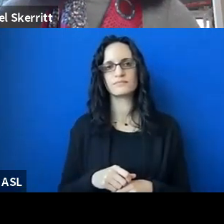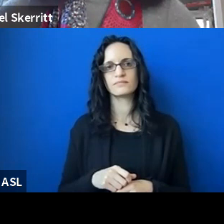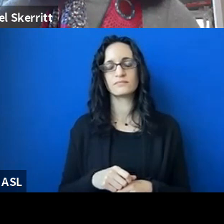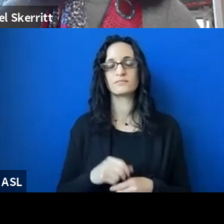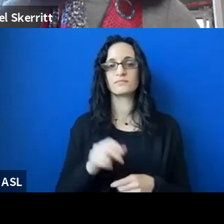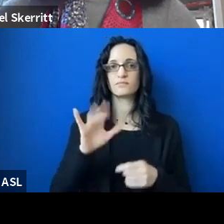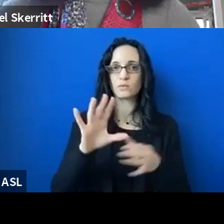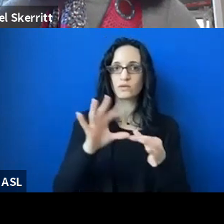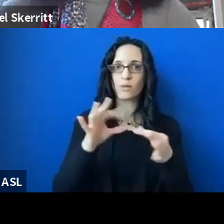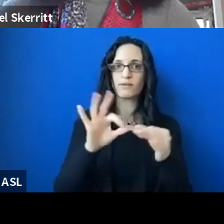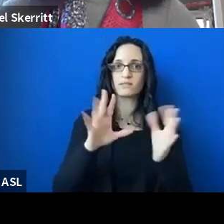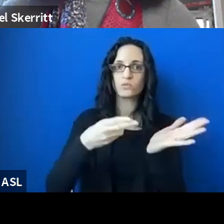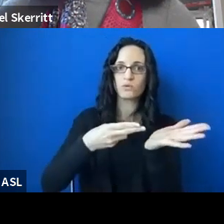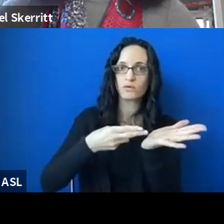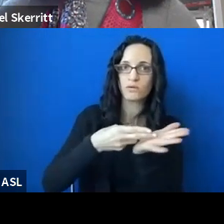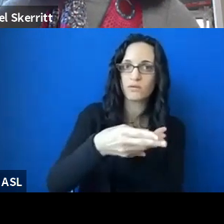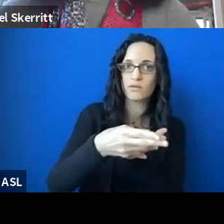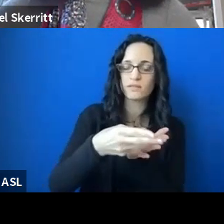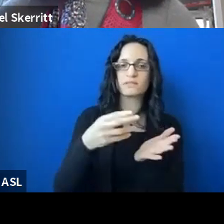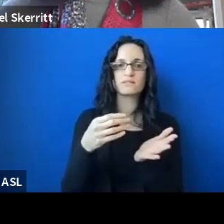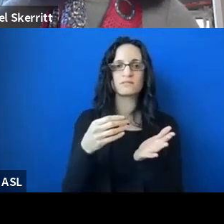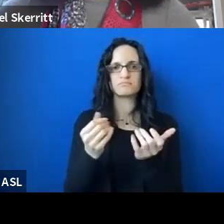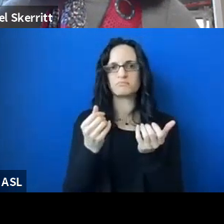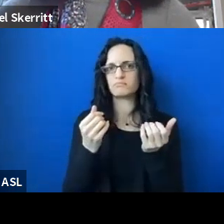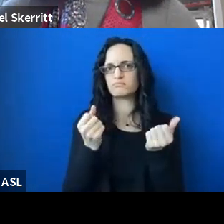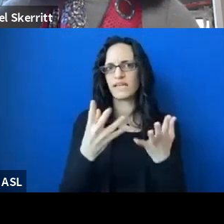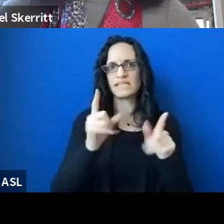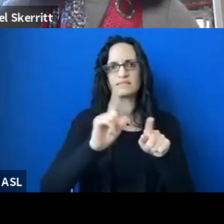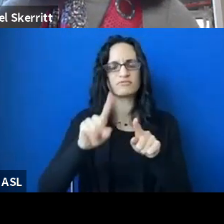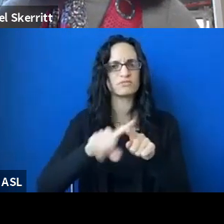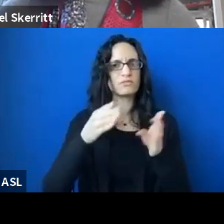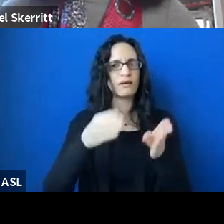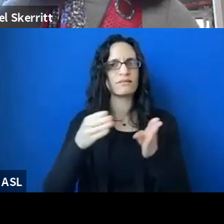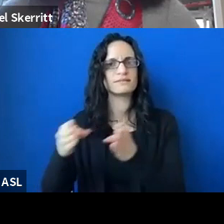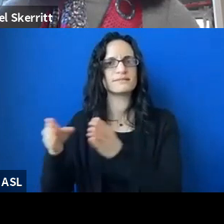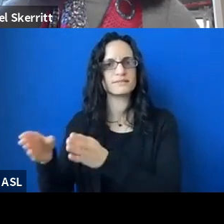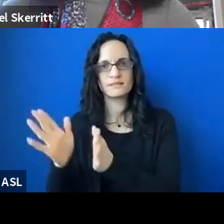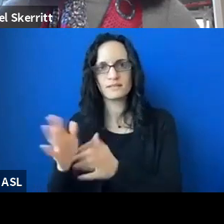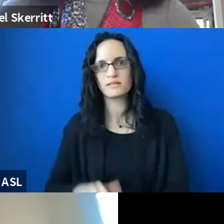authentic in many respects, just displayed